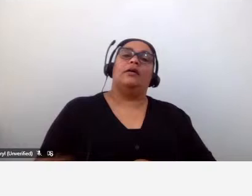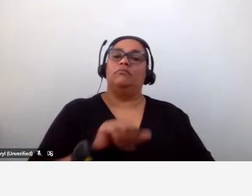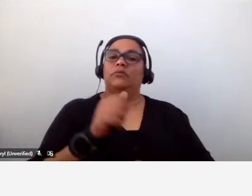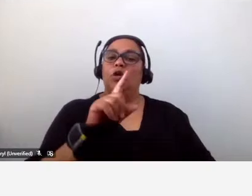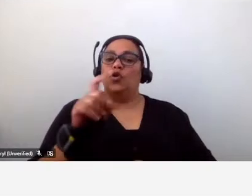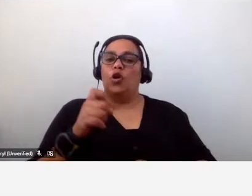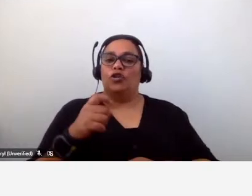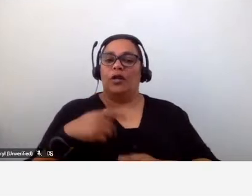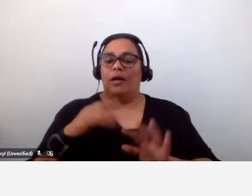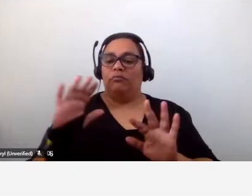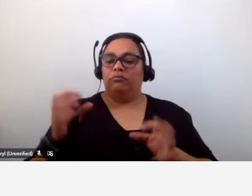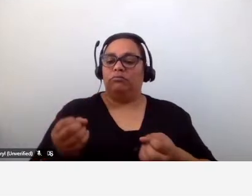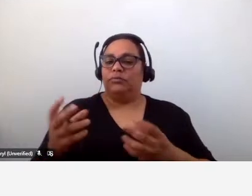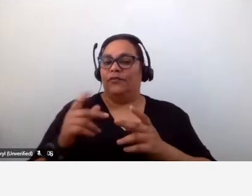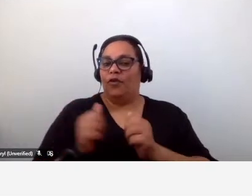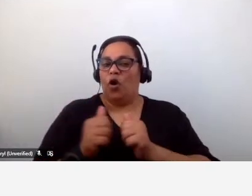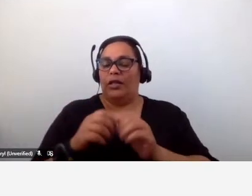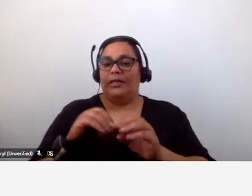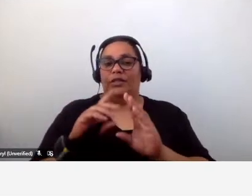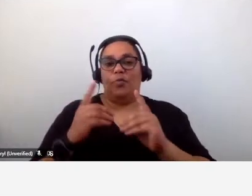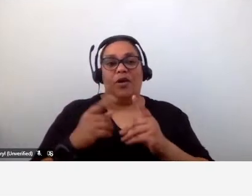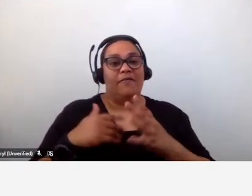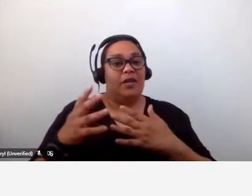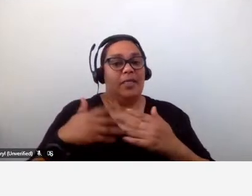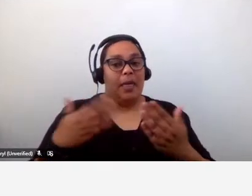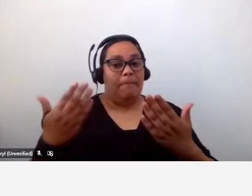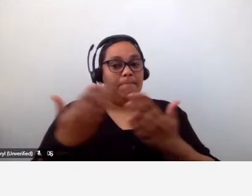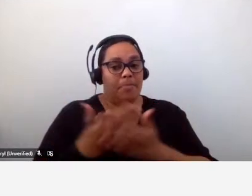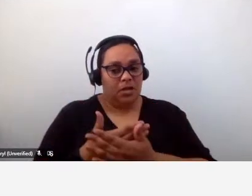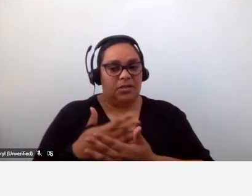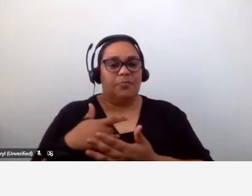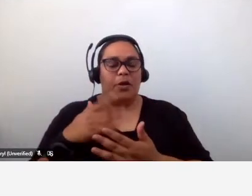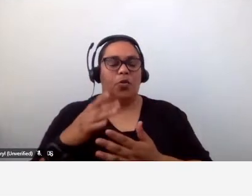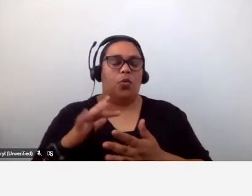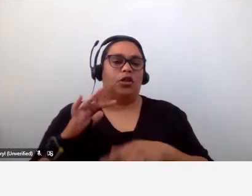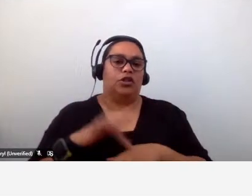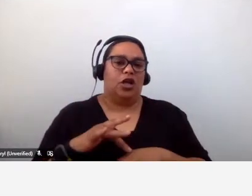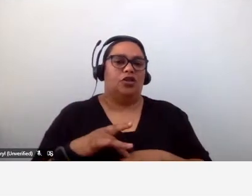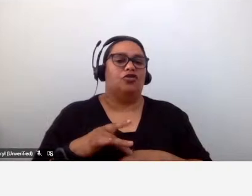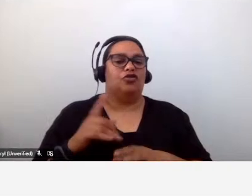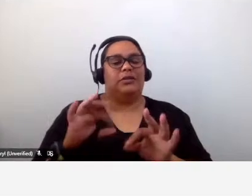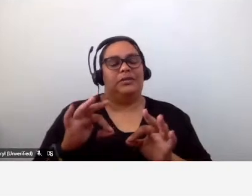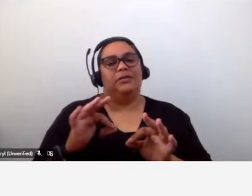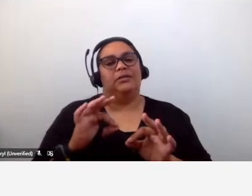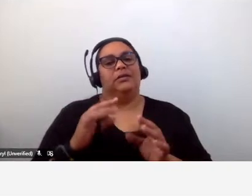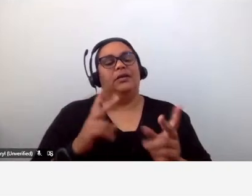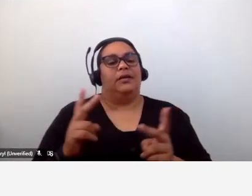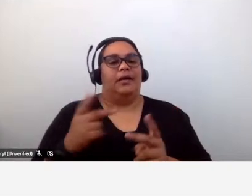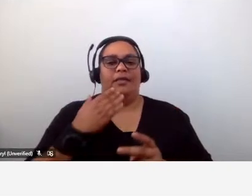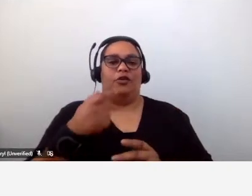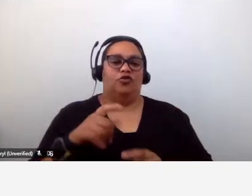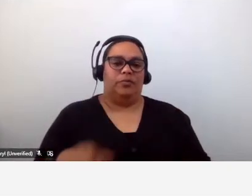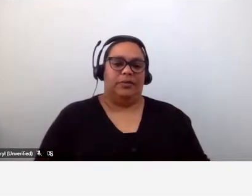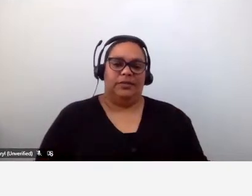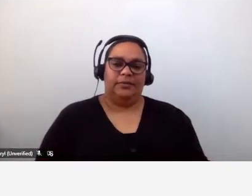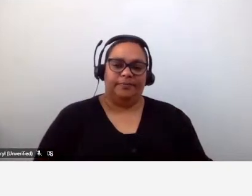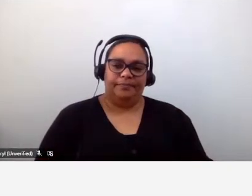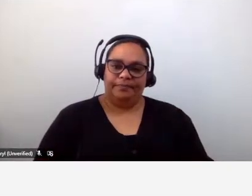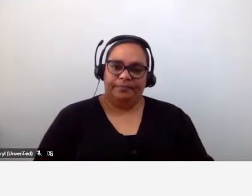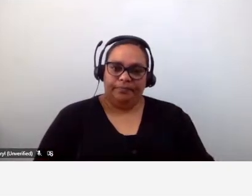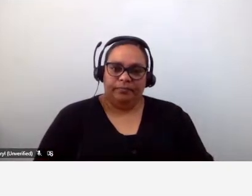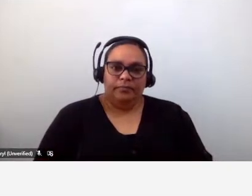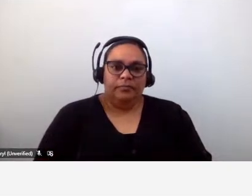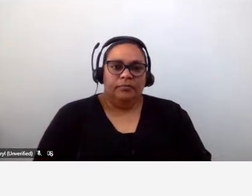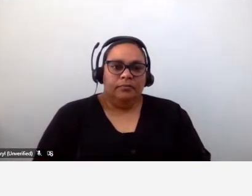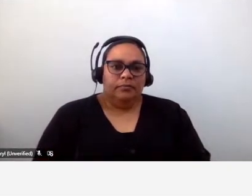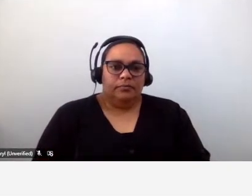leave to our colleagues in the department. If there's anything I've missed, I'll certainly touch on and reflect on it again. Thank you, Chairperson. Over to